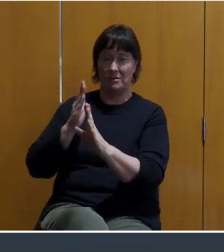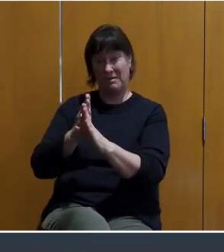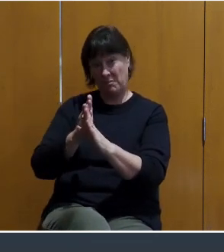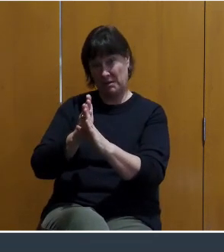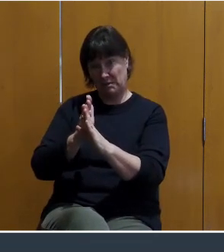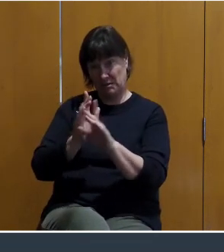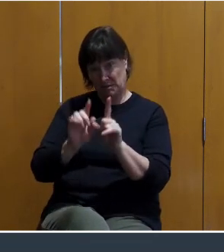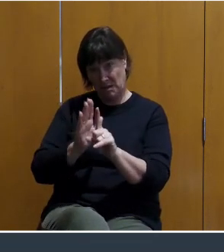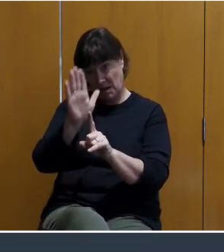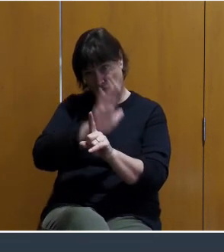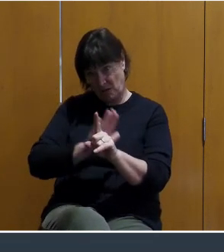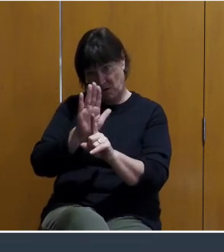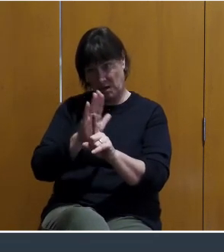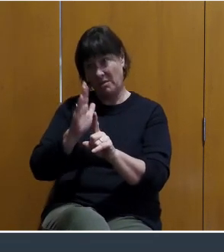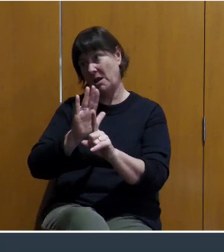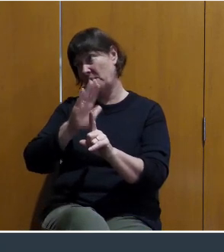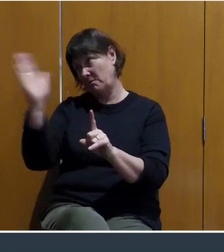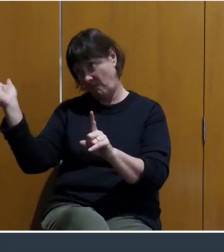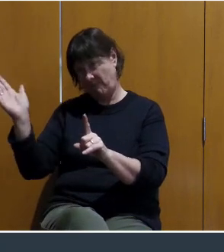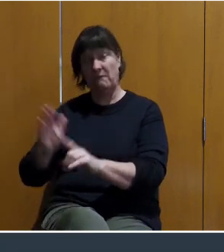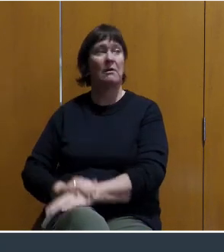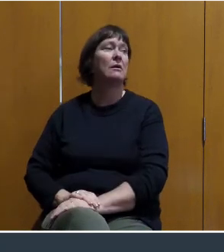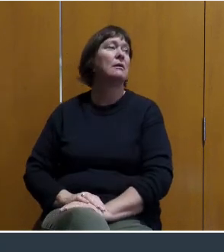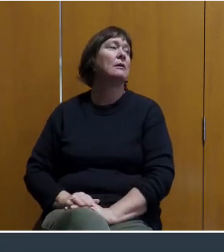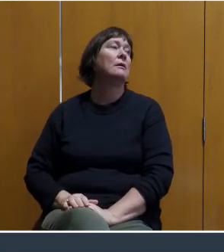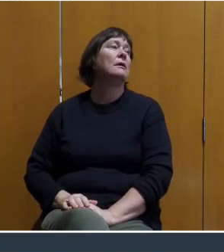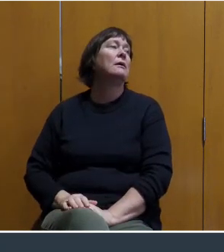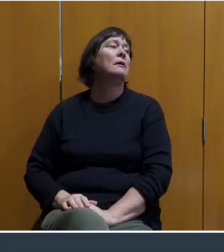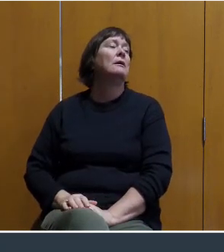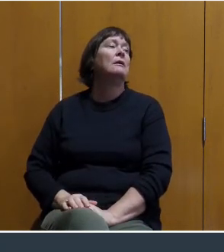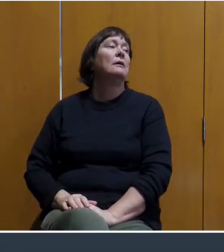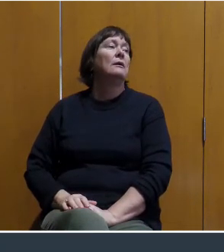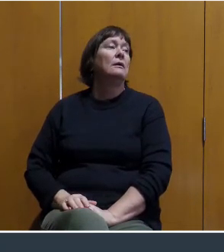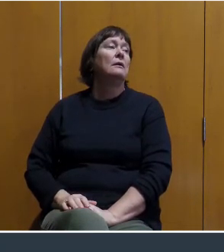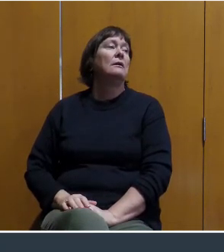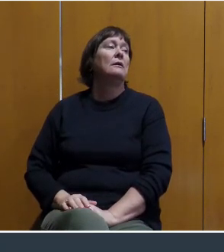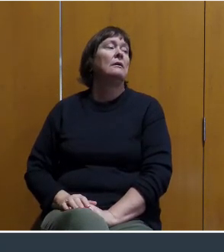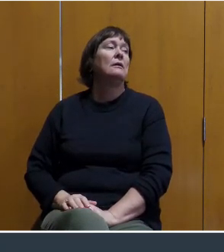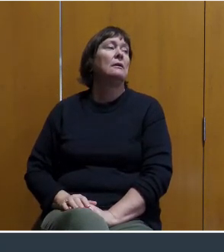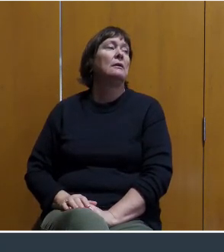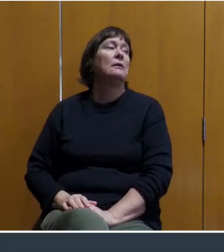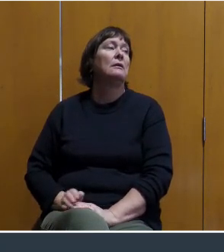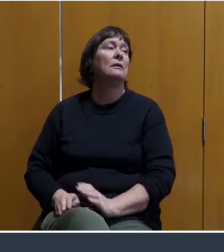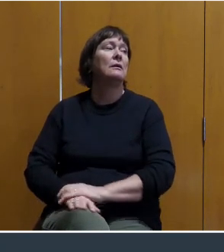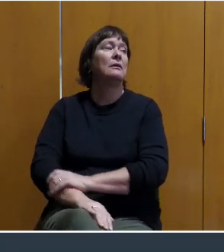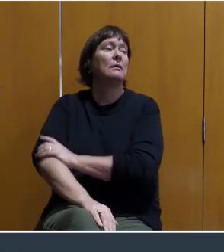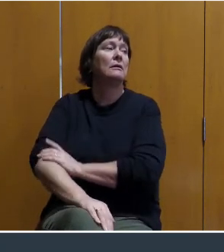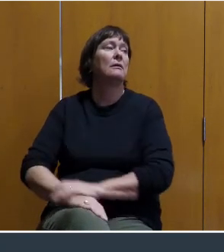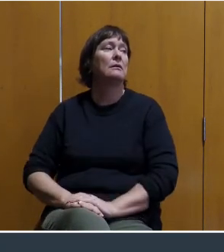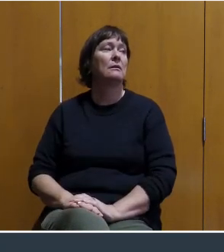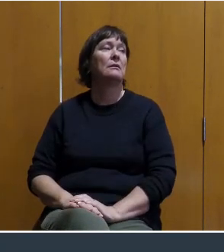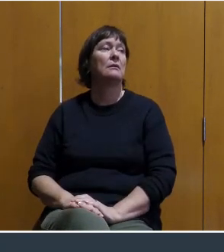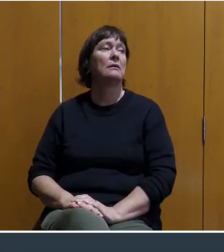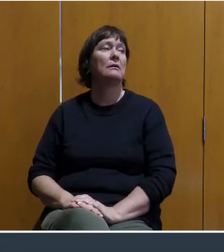is taken off. And that removed? Yes, and going up under the bridge. So that does retain a connection? Retain a